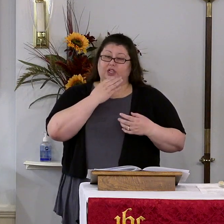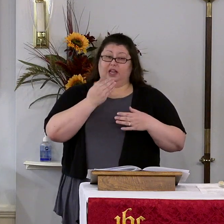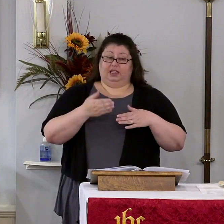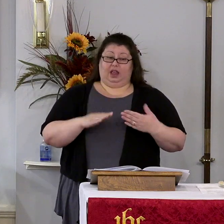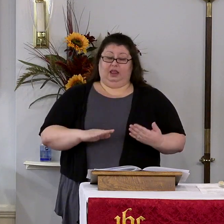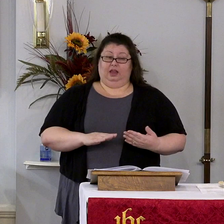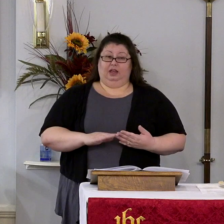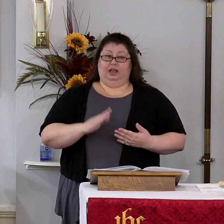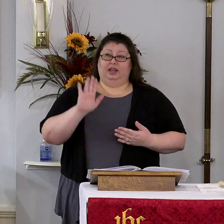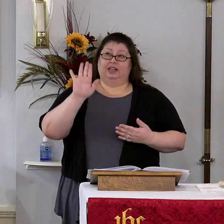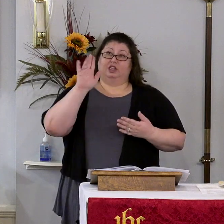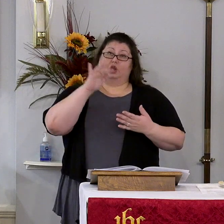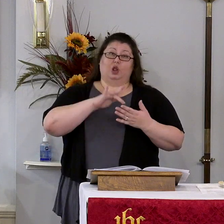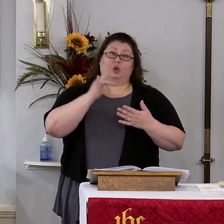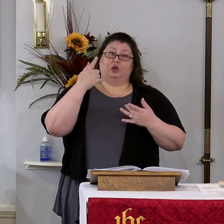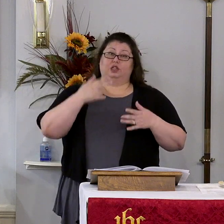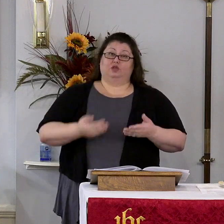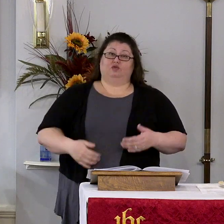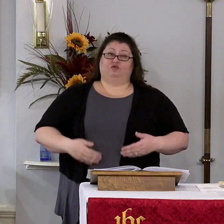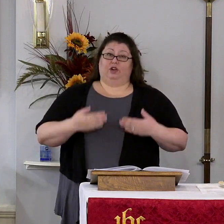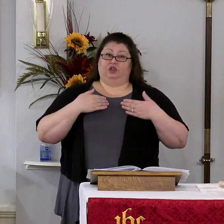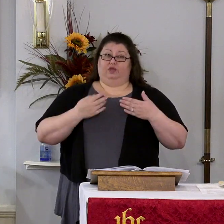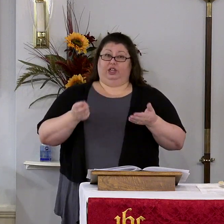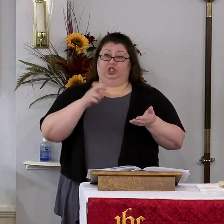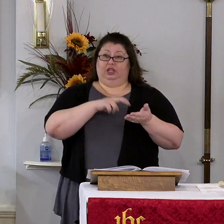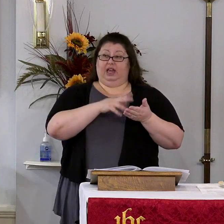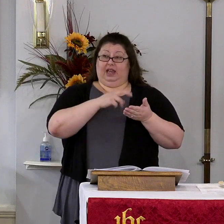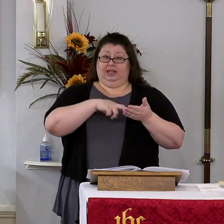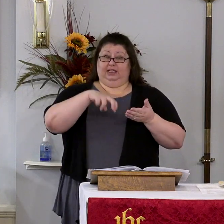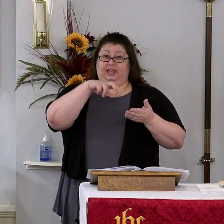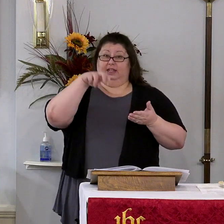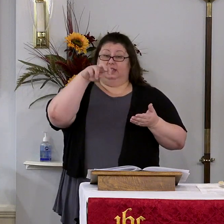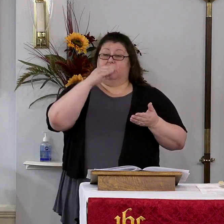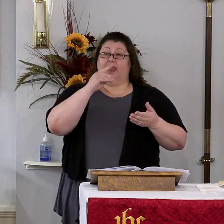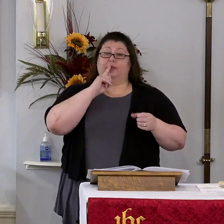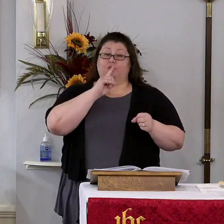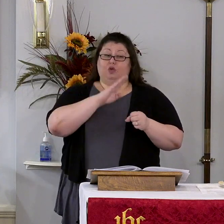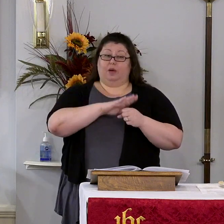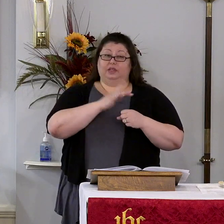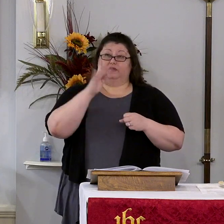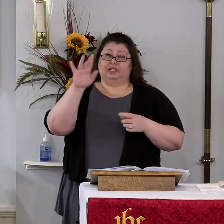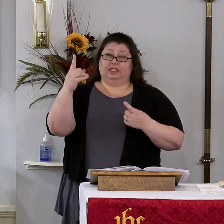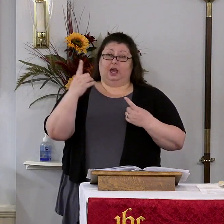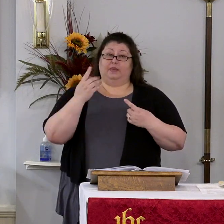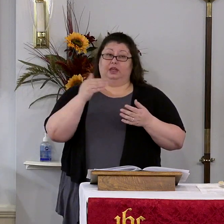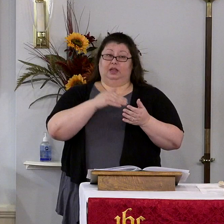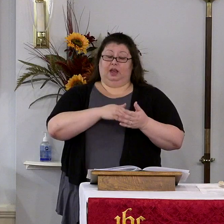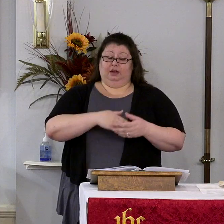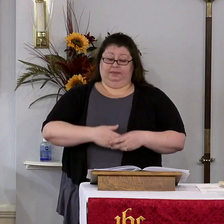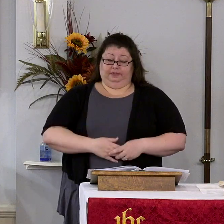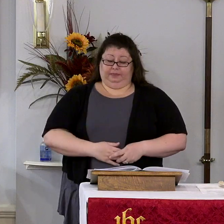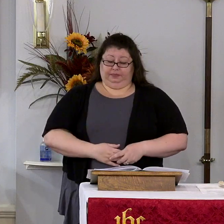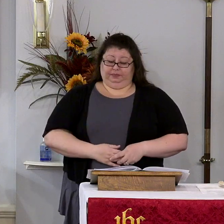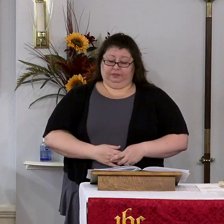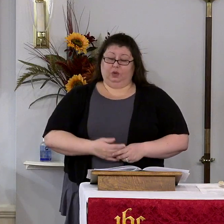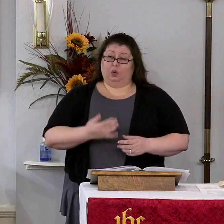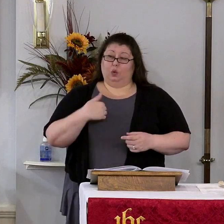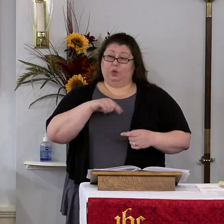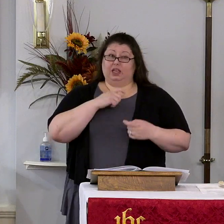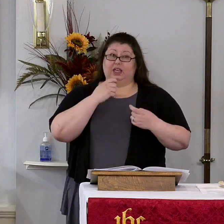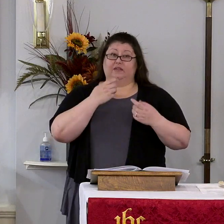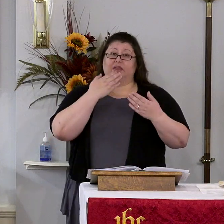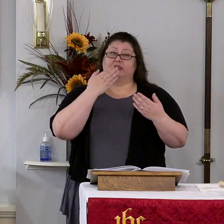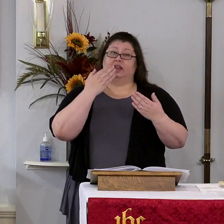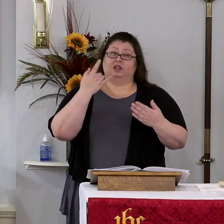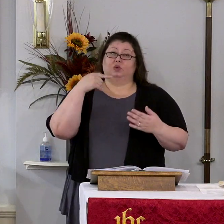death, his glorious resurrection and ascension, and the promise of his coming again, we give